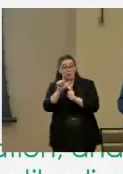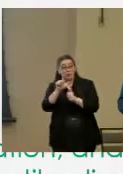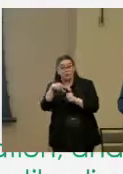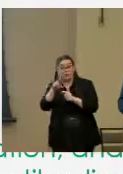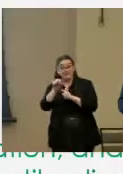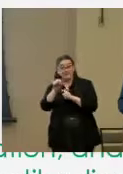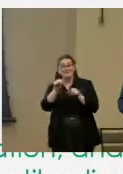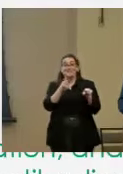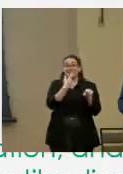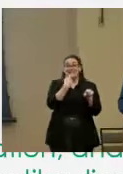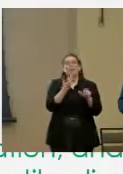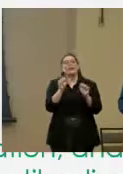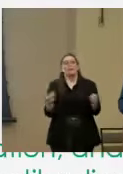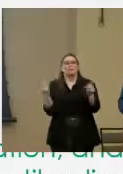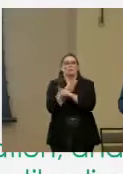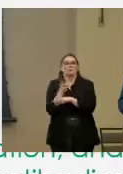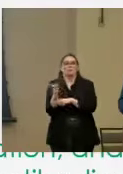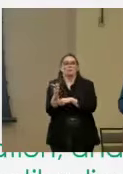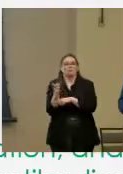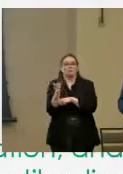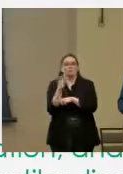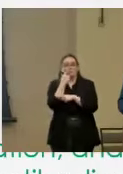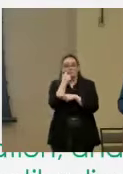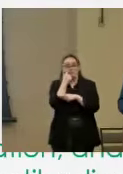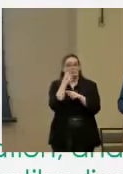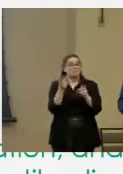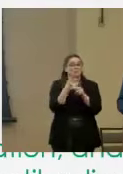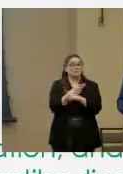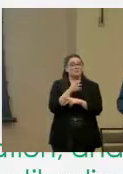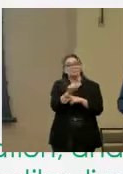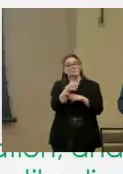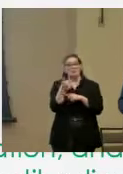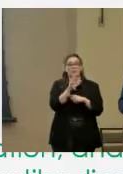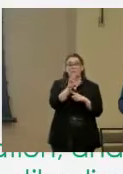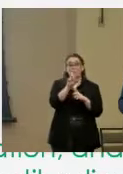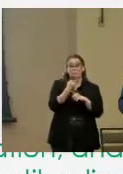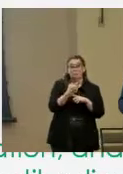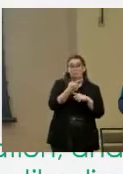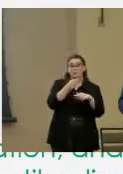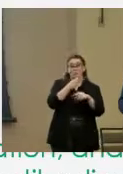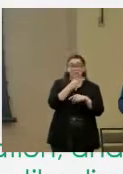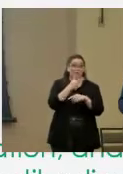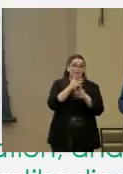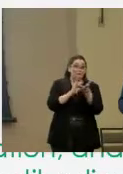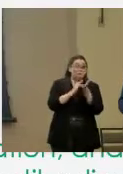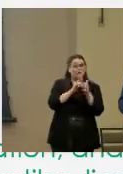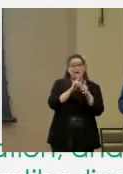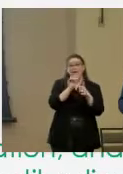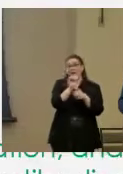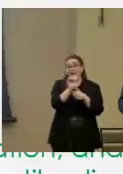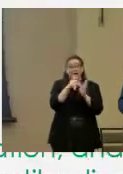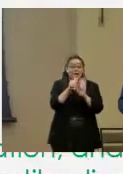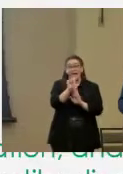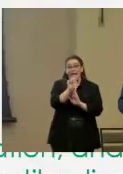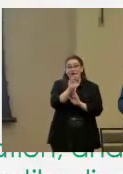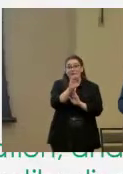it. Similarly, there's a whole host of other rheumatoid drugs, such as abatacept, which